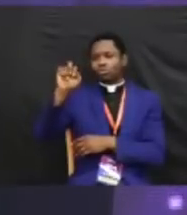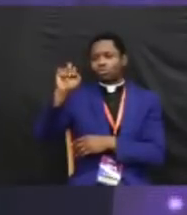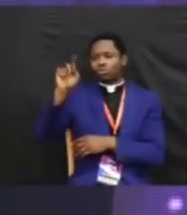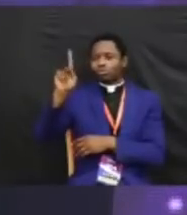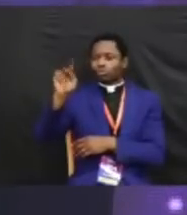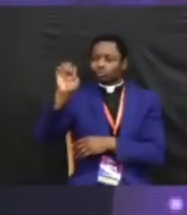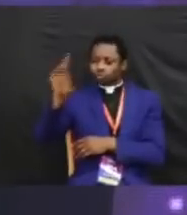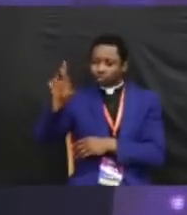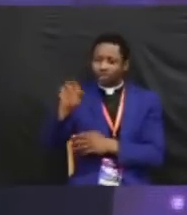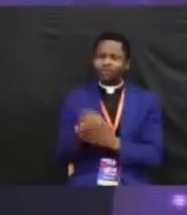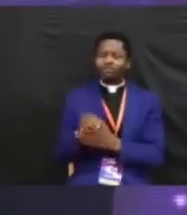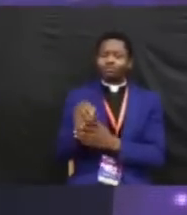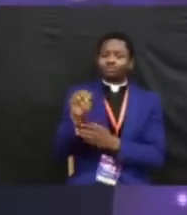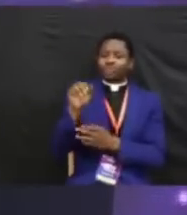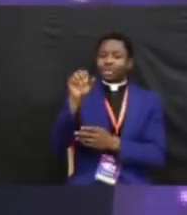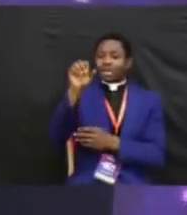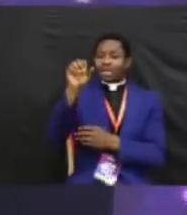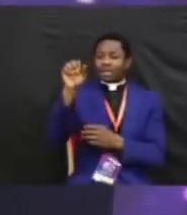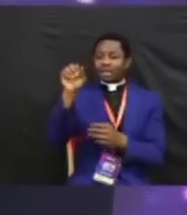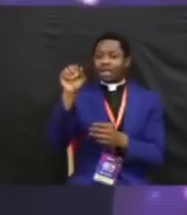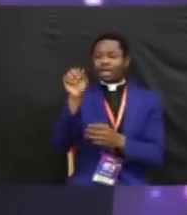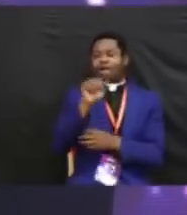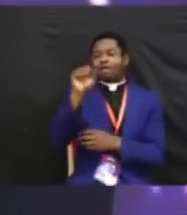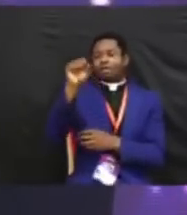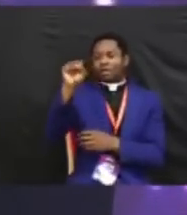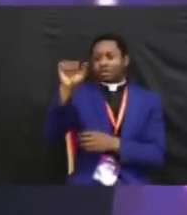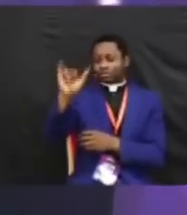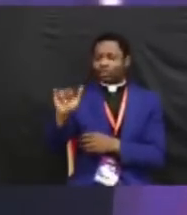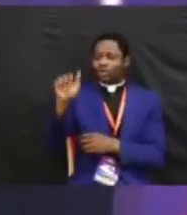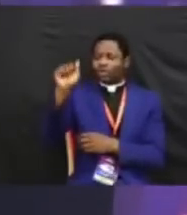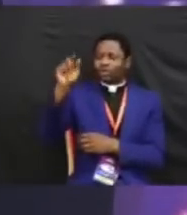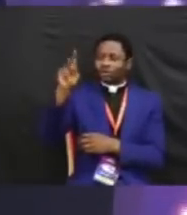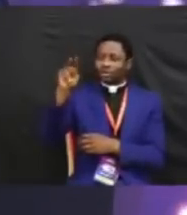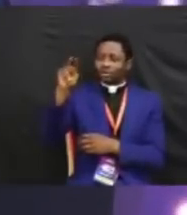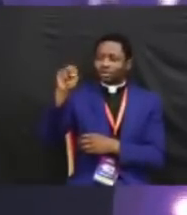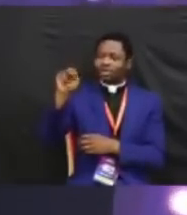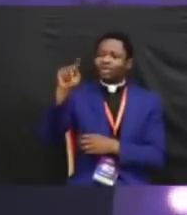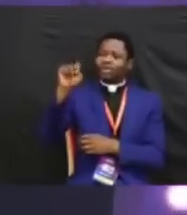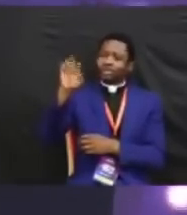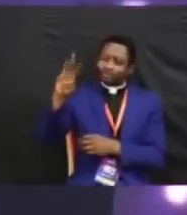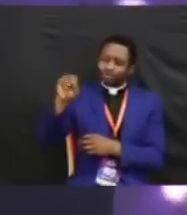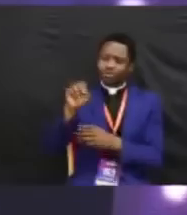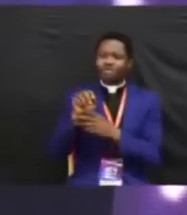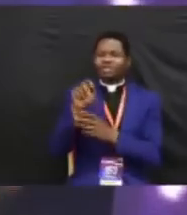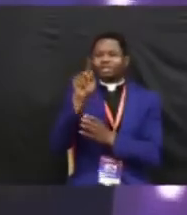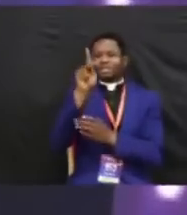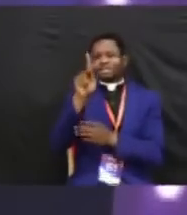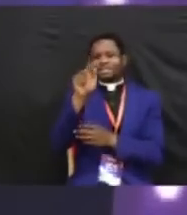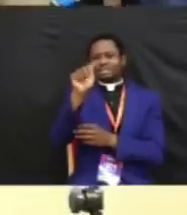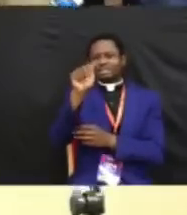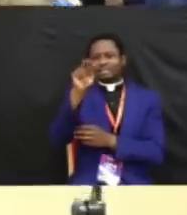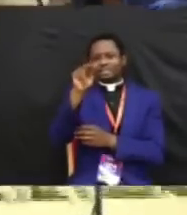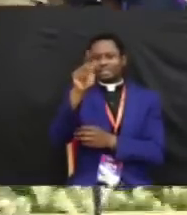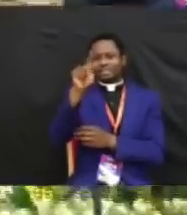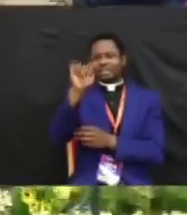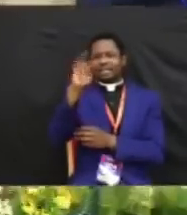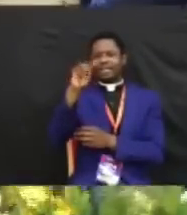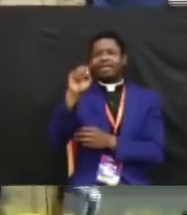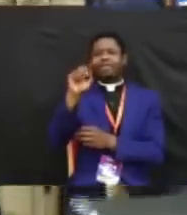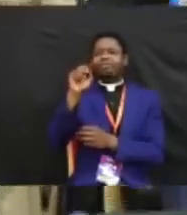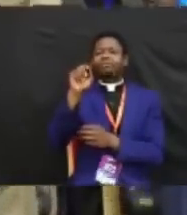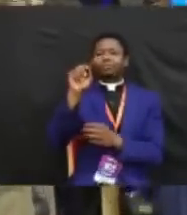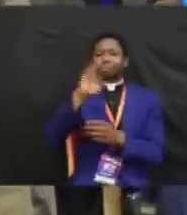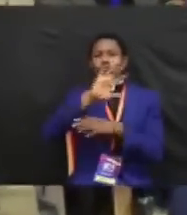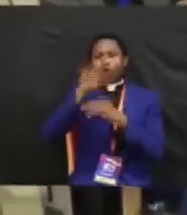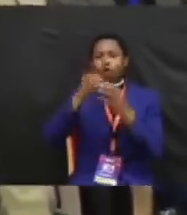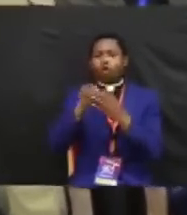David Canerito will also bring their terms to an end. Shall we please have them stand our